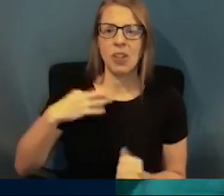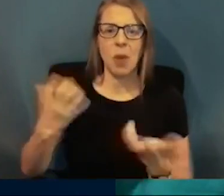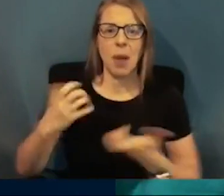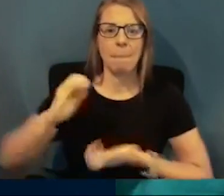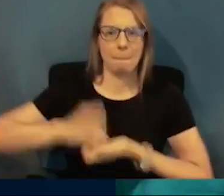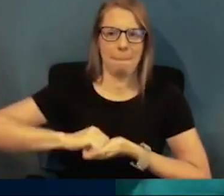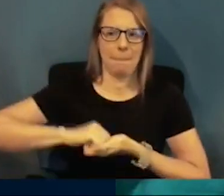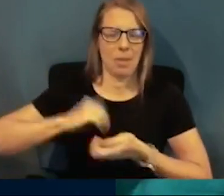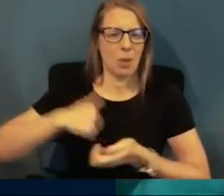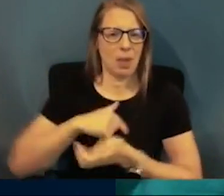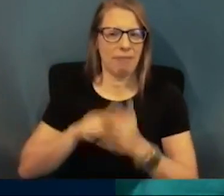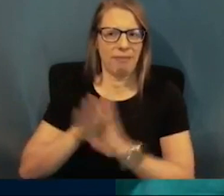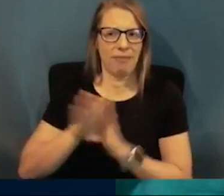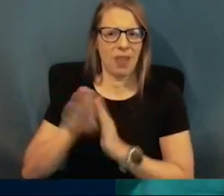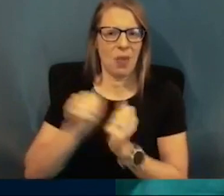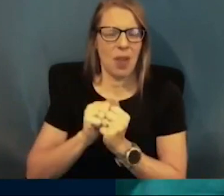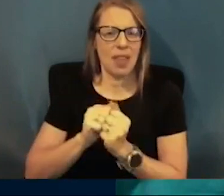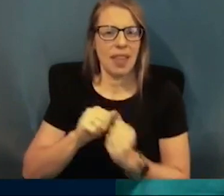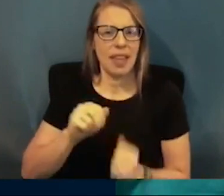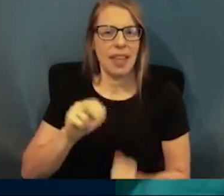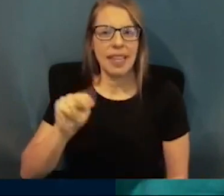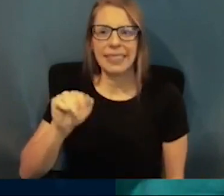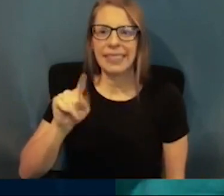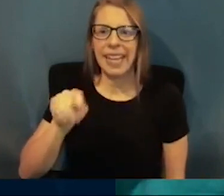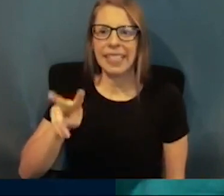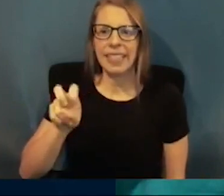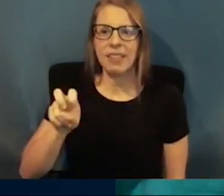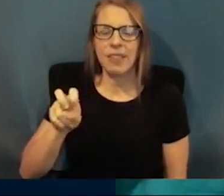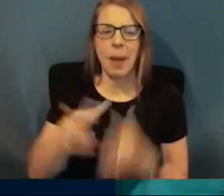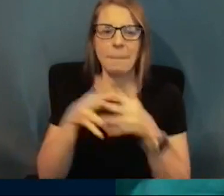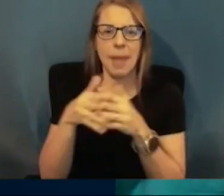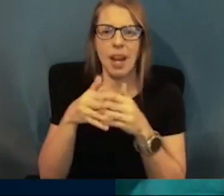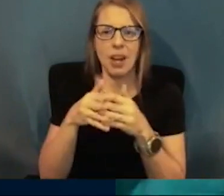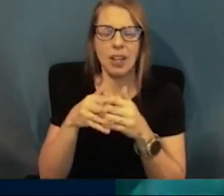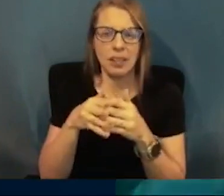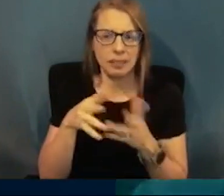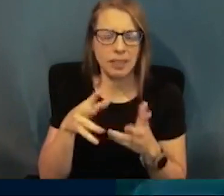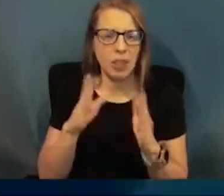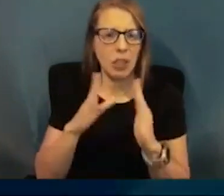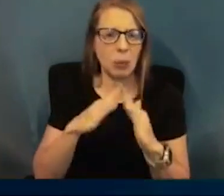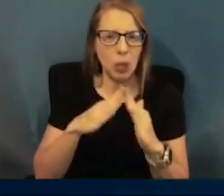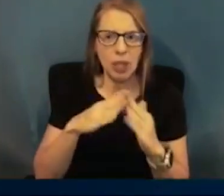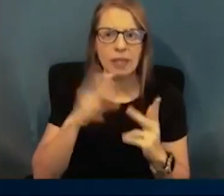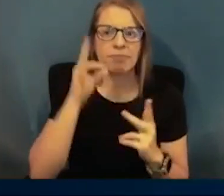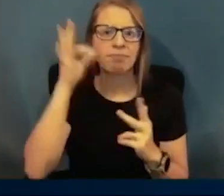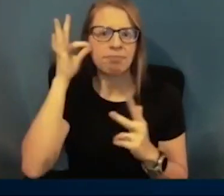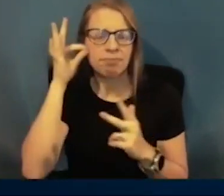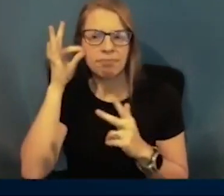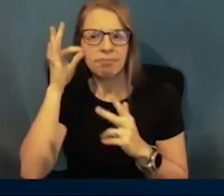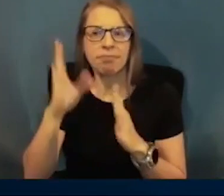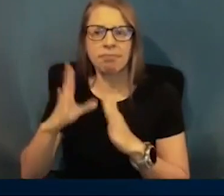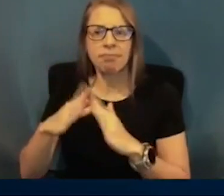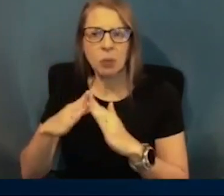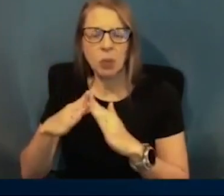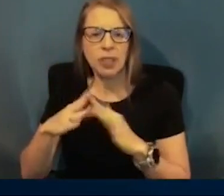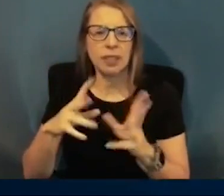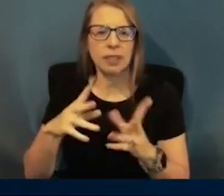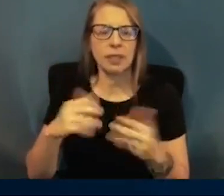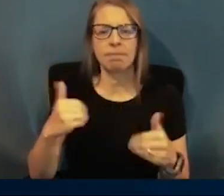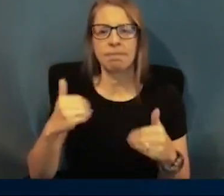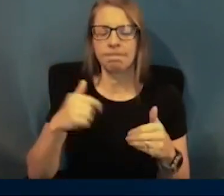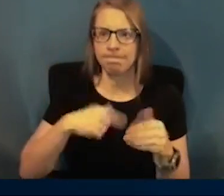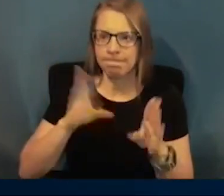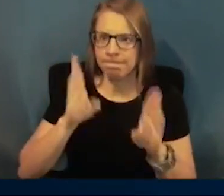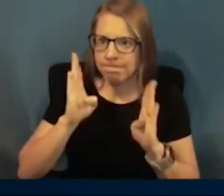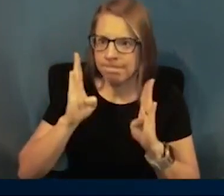with Native American communities, our Indian reservations. It was it's not something that I paid a lot of